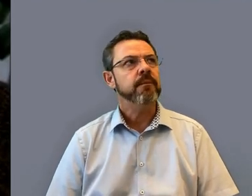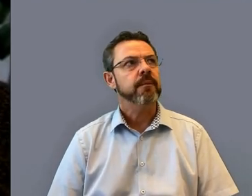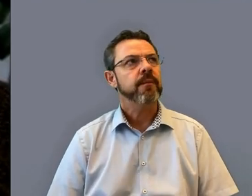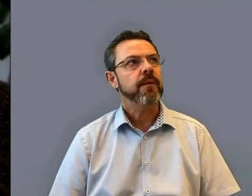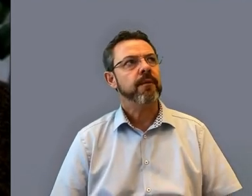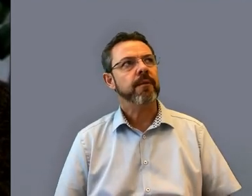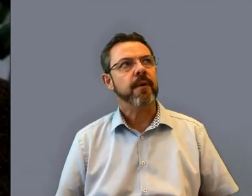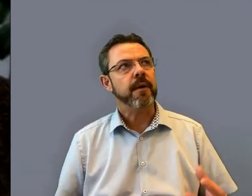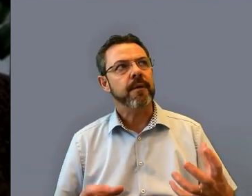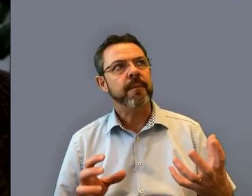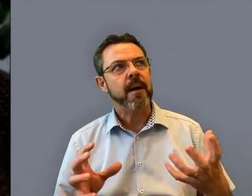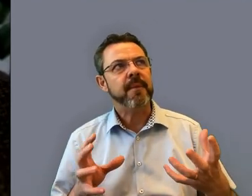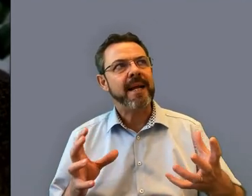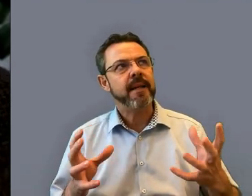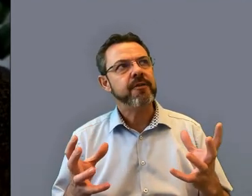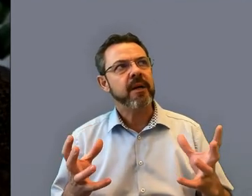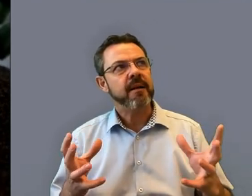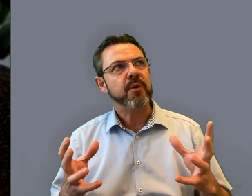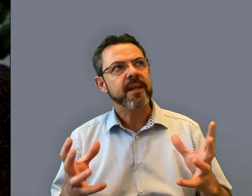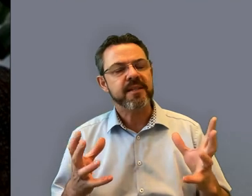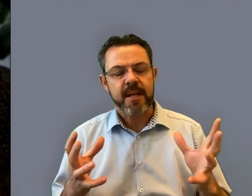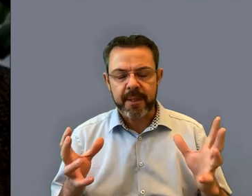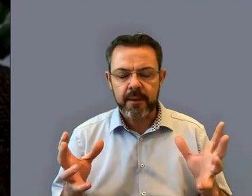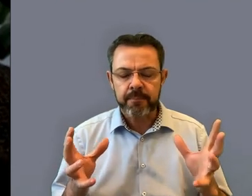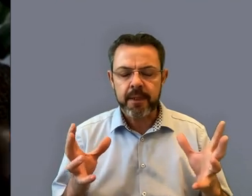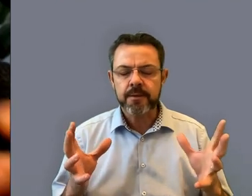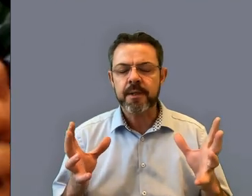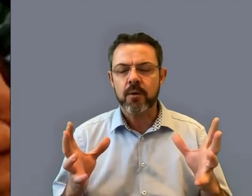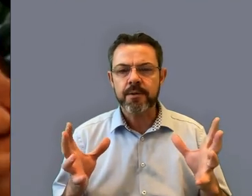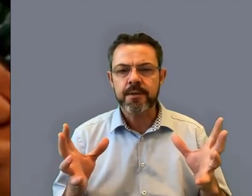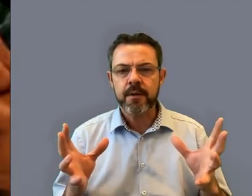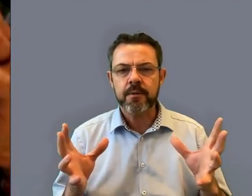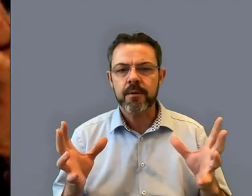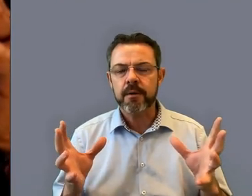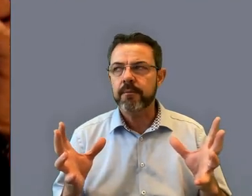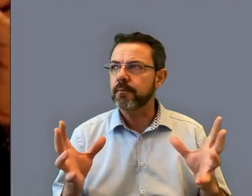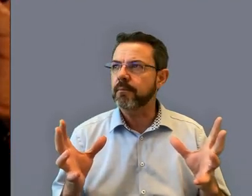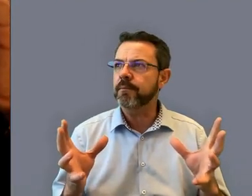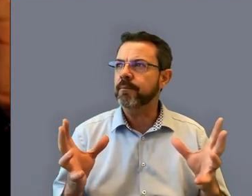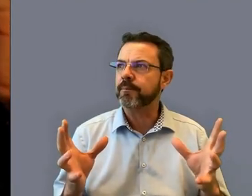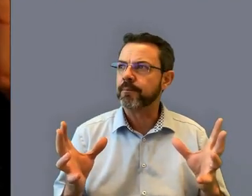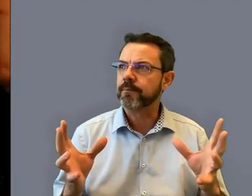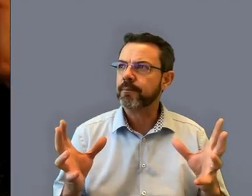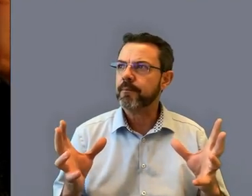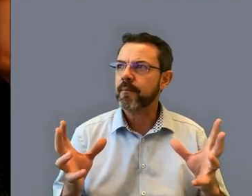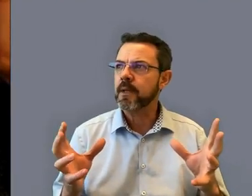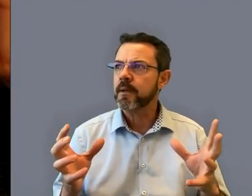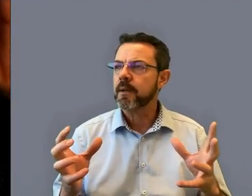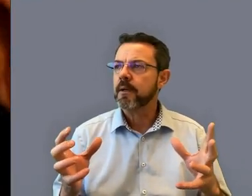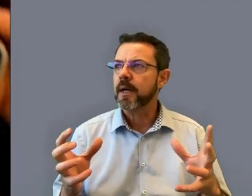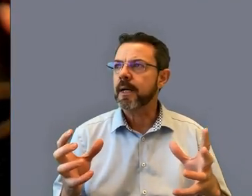Now, I'm glad that you kind of bring this up because it also